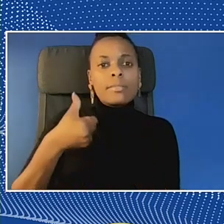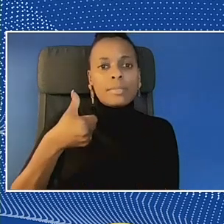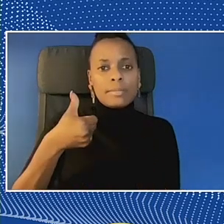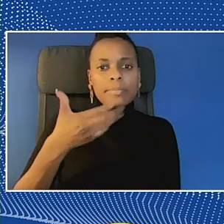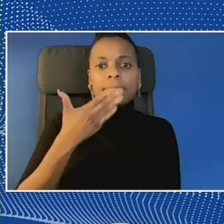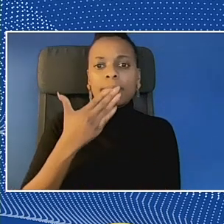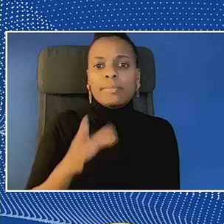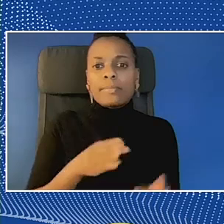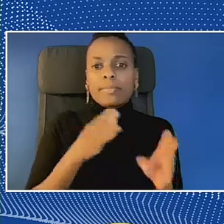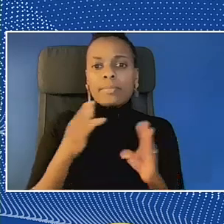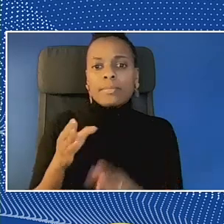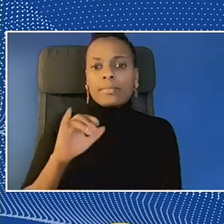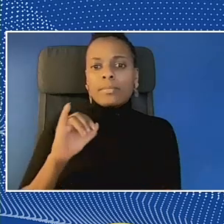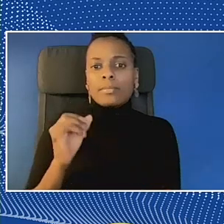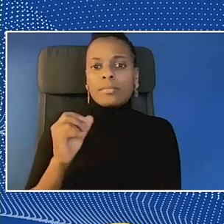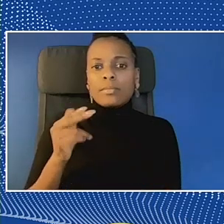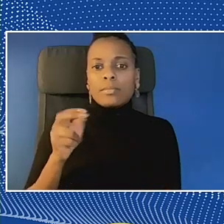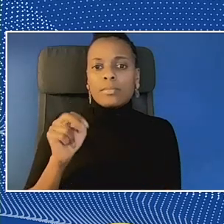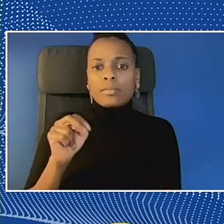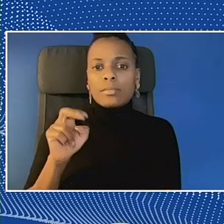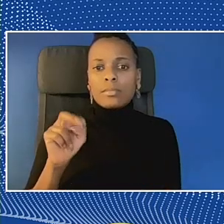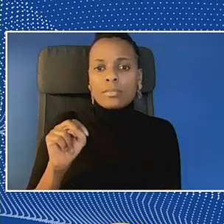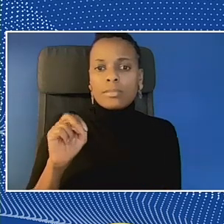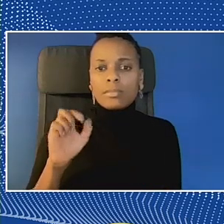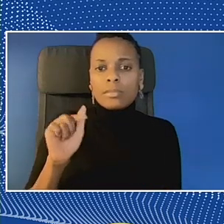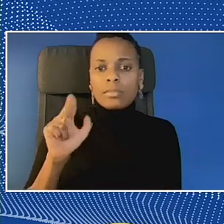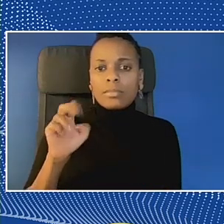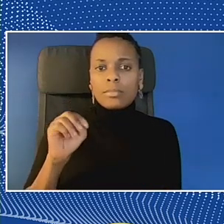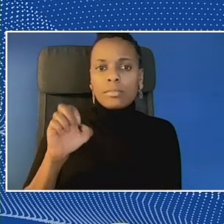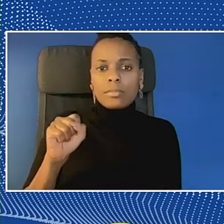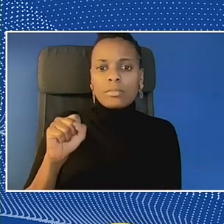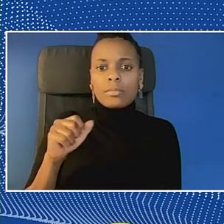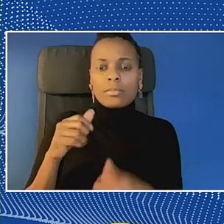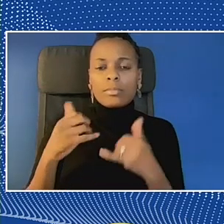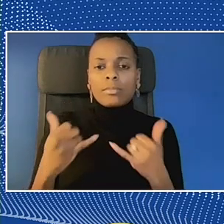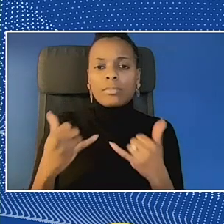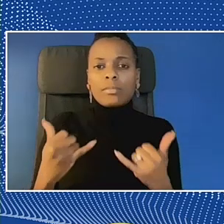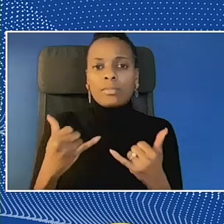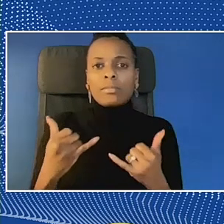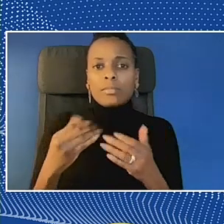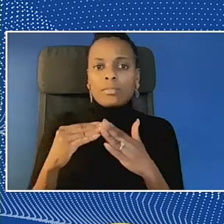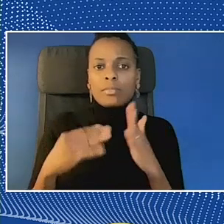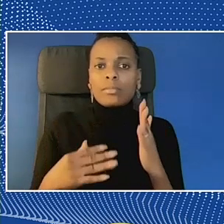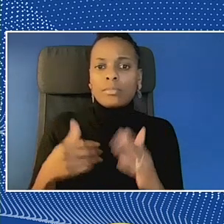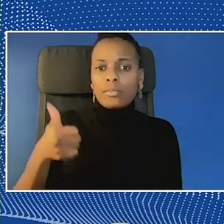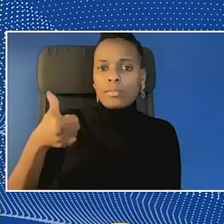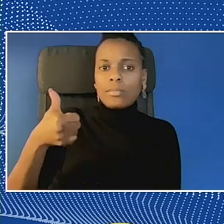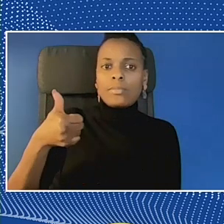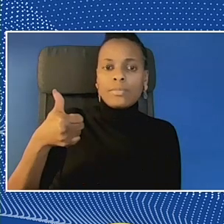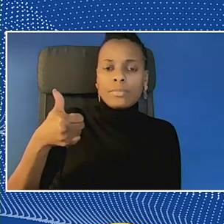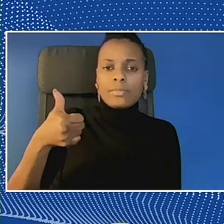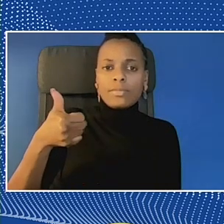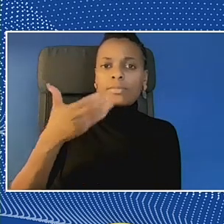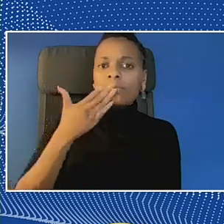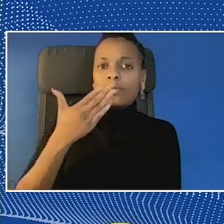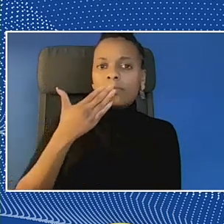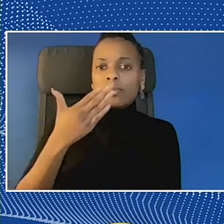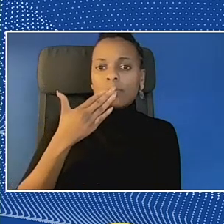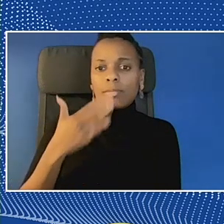Next, I have Jordan Nellums. Jordan, current students. Thank you. Thumbs up.